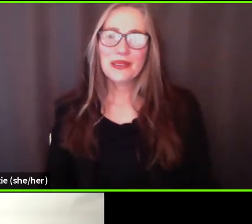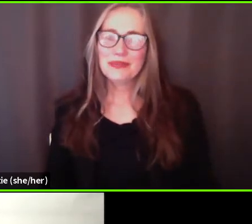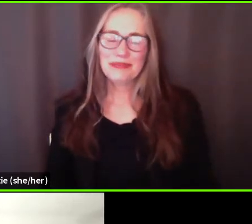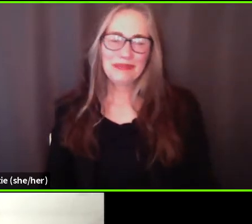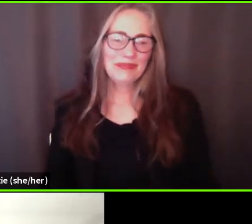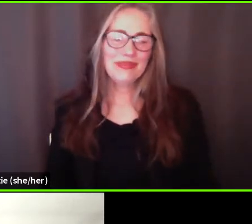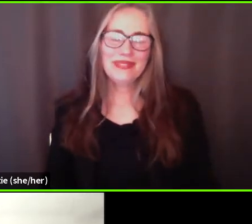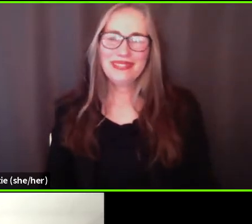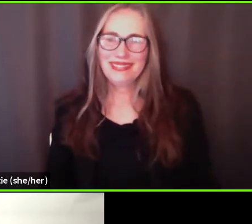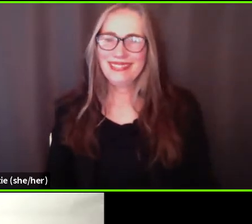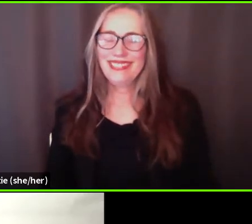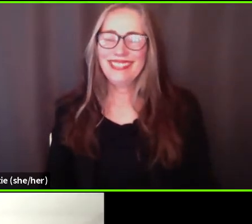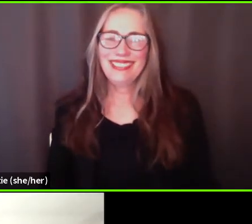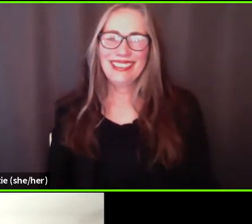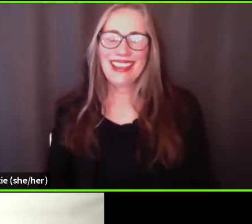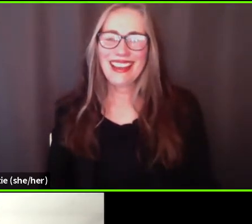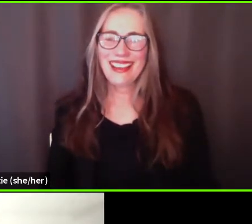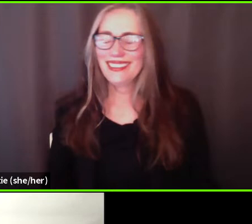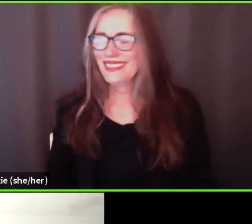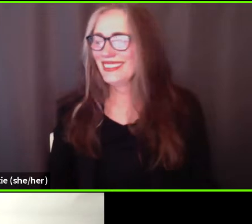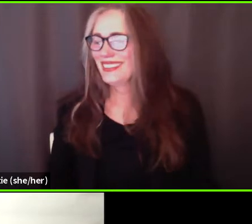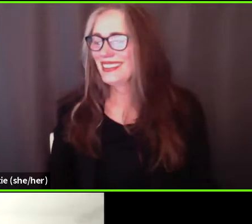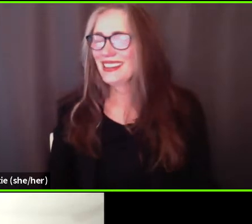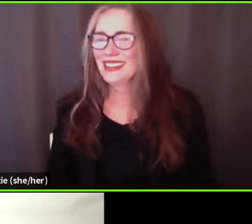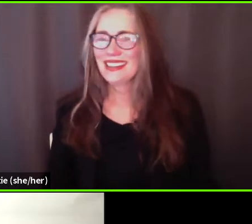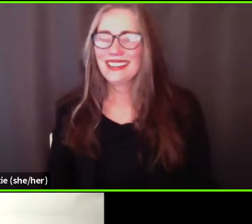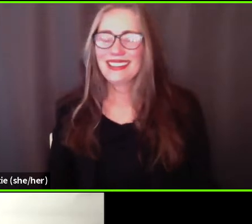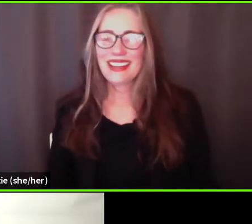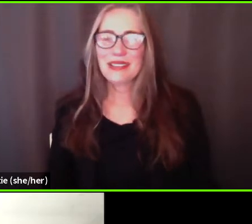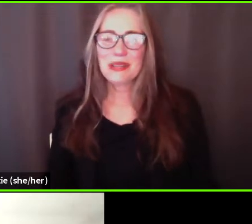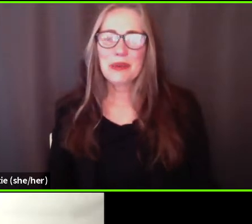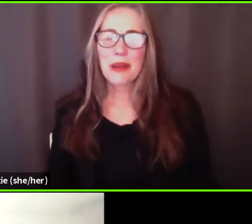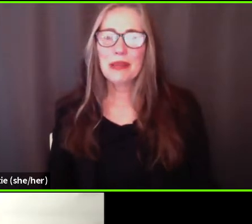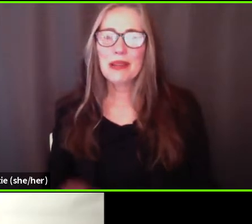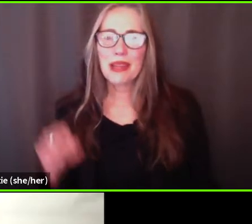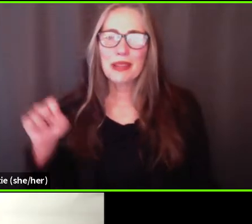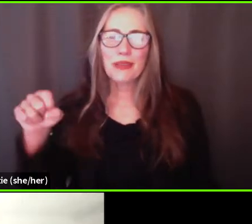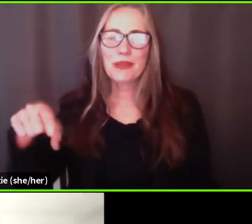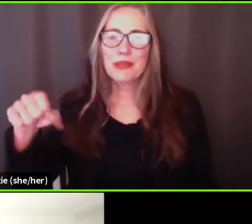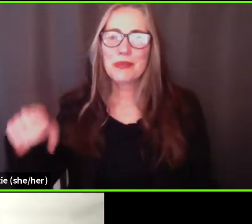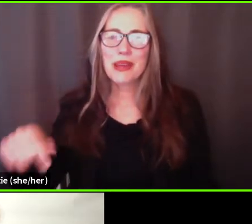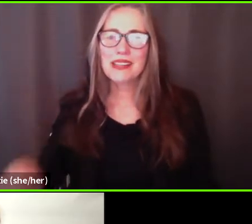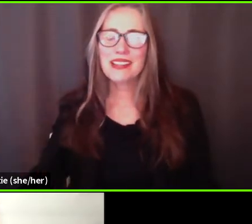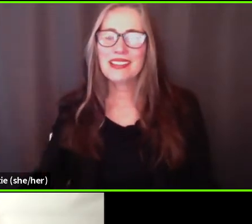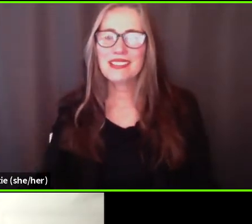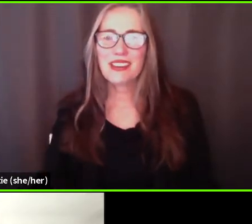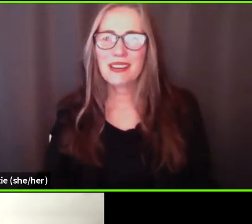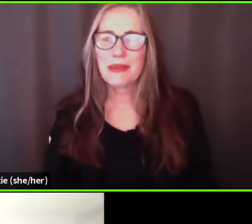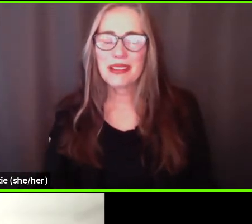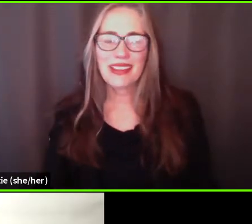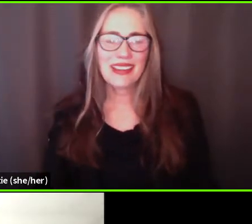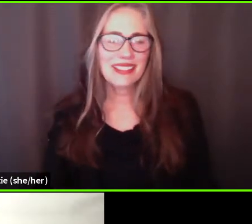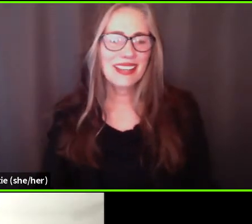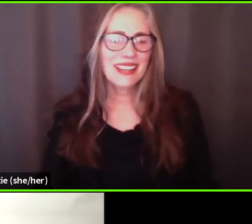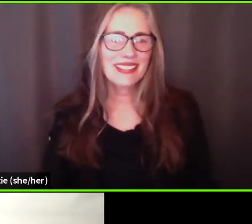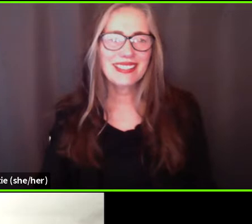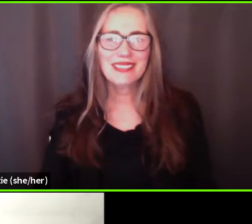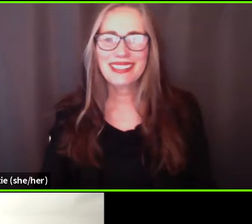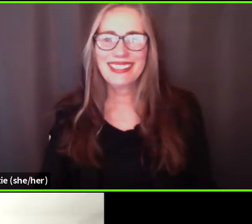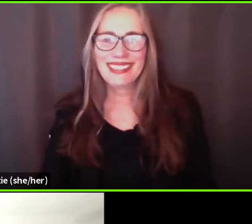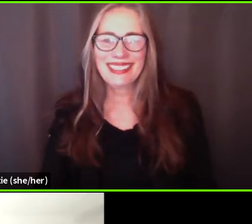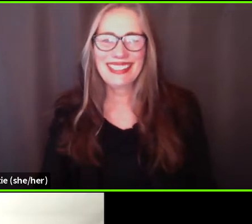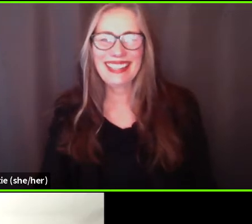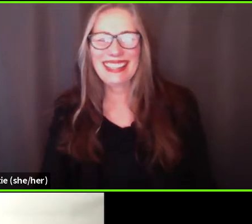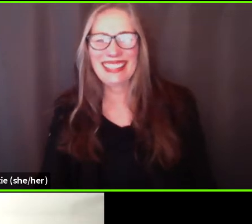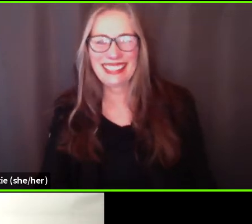many ones that like yeah yeah yeah we should probably like throw some pennies in the jar about that today and see